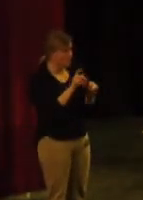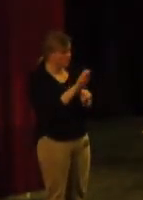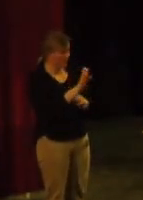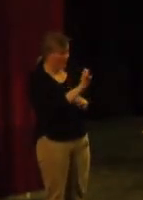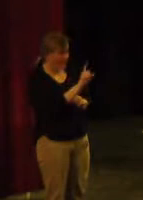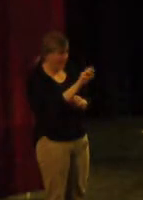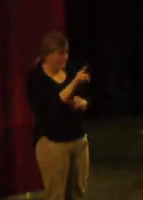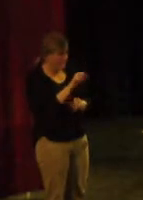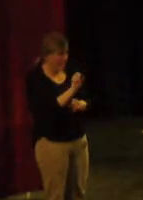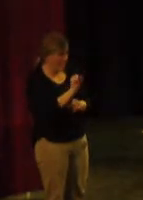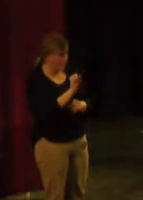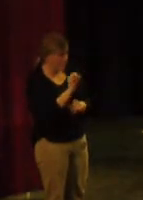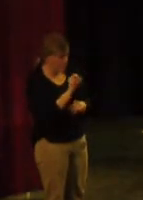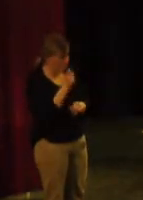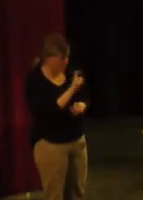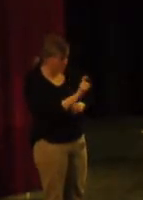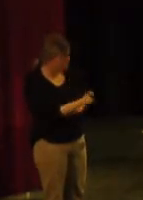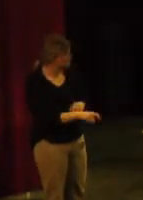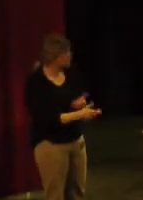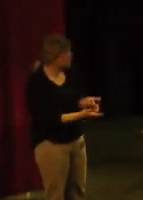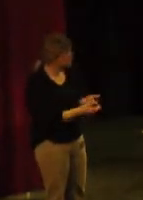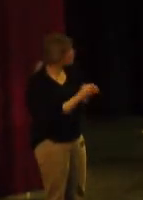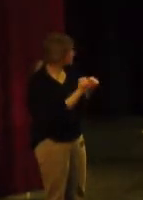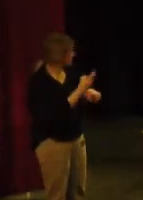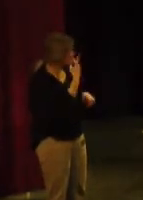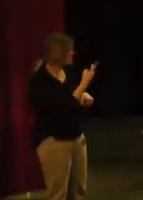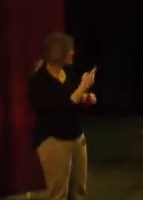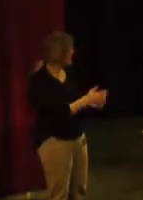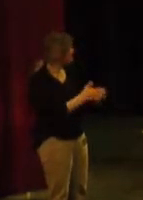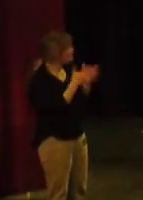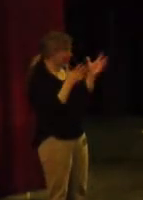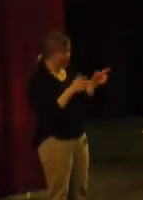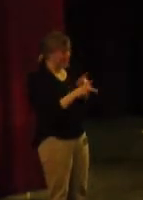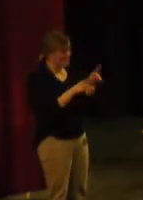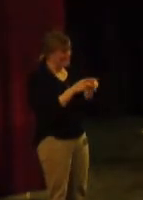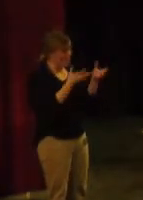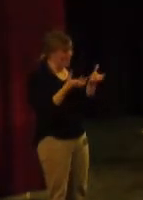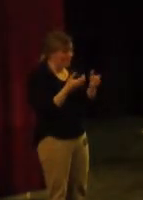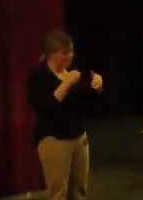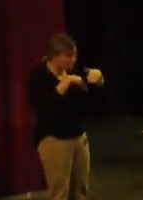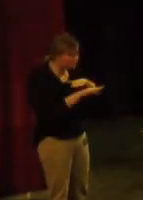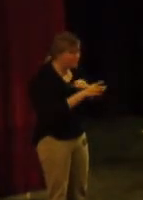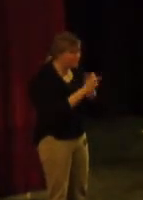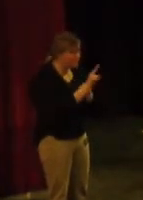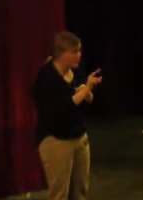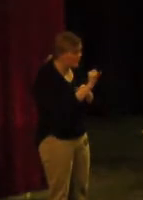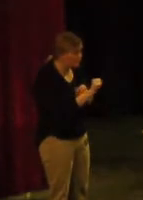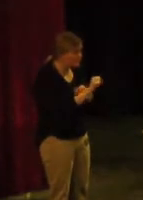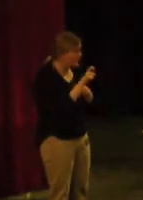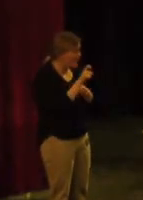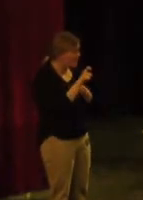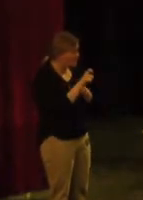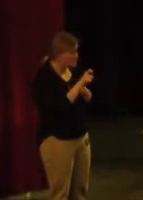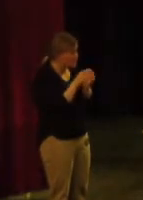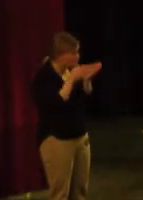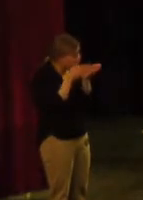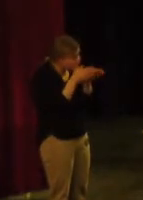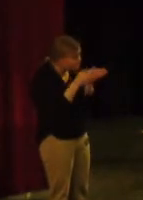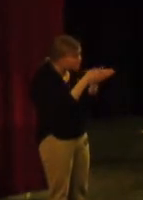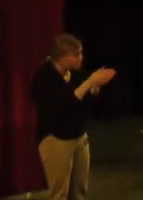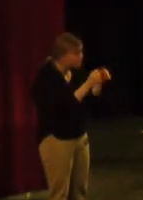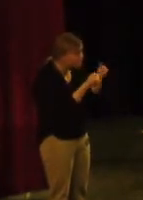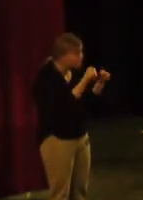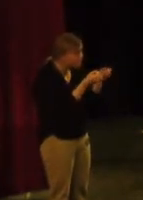del Norte once upon a time. So you can see there's a lot of folks that want to cross into the United States, and they have to all go into little lanes once they're on the other